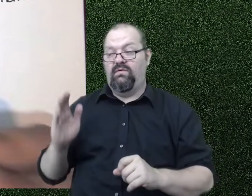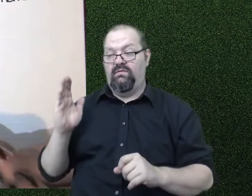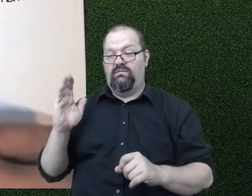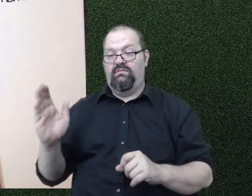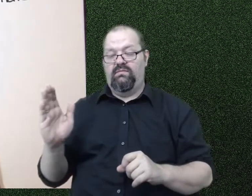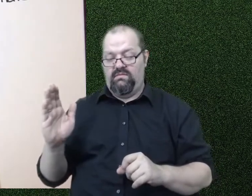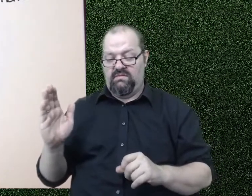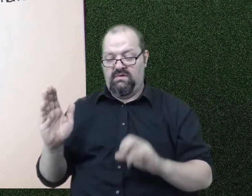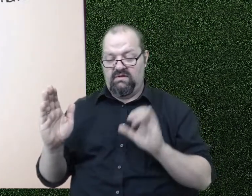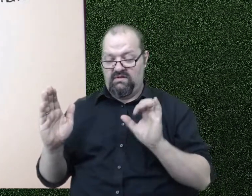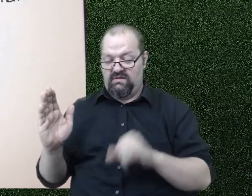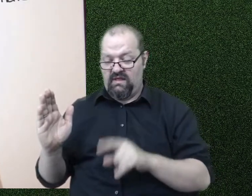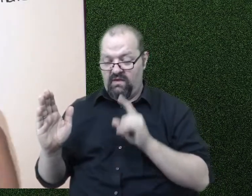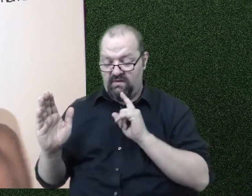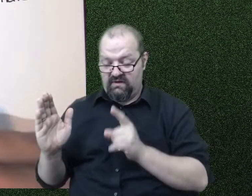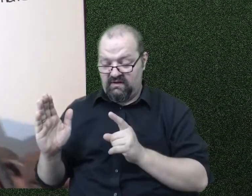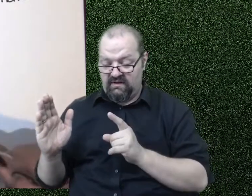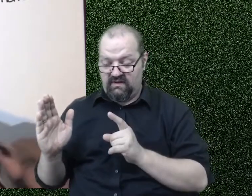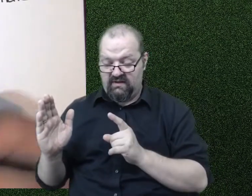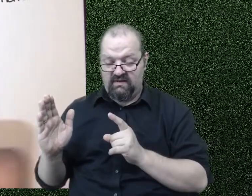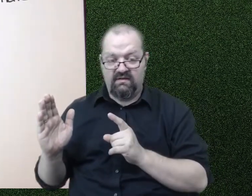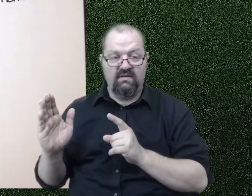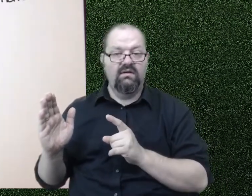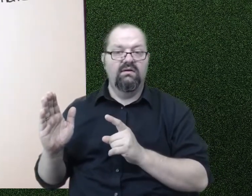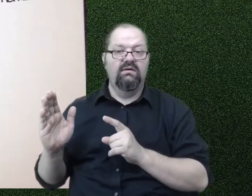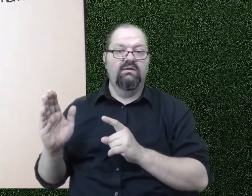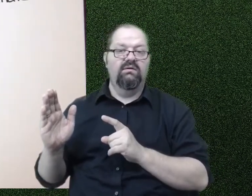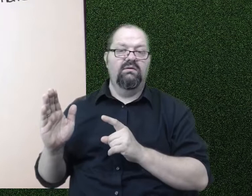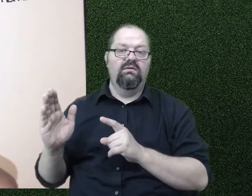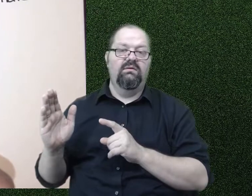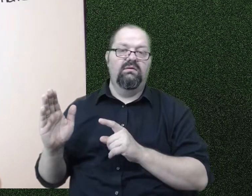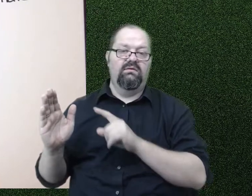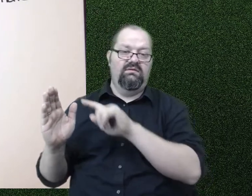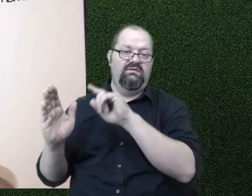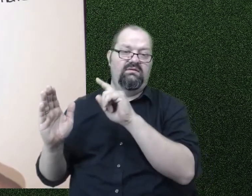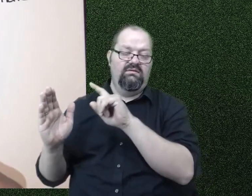its equation is z equals 0. There's